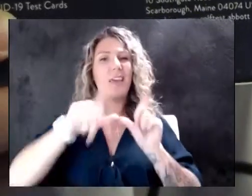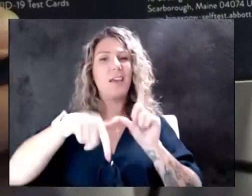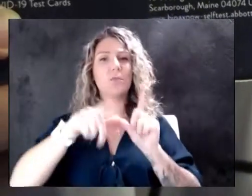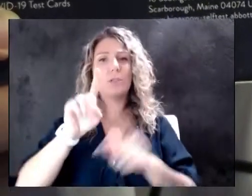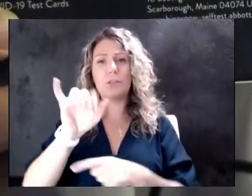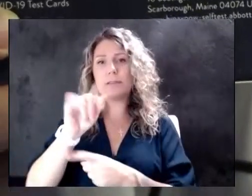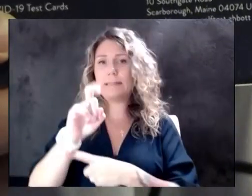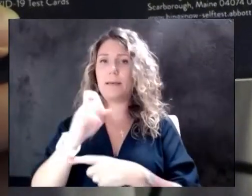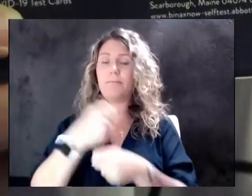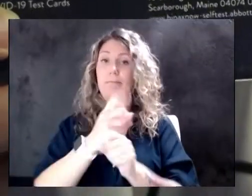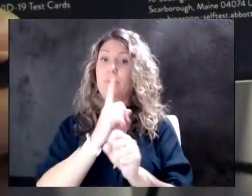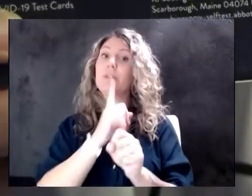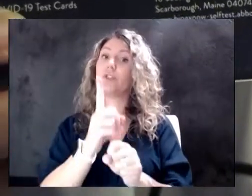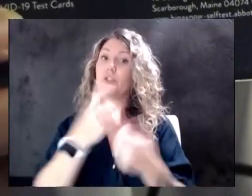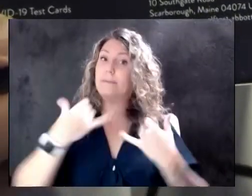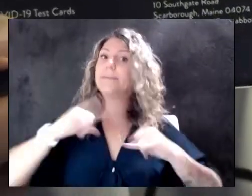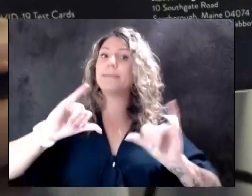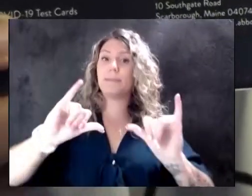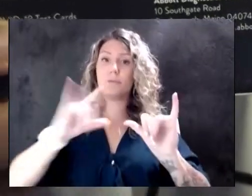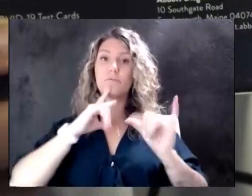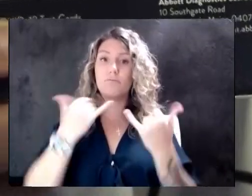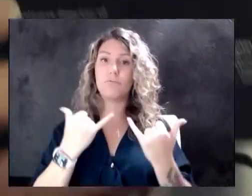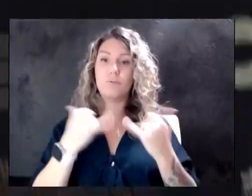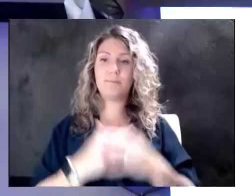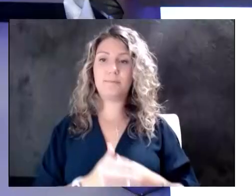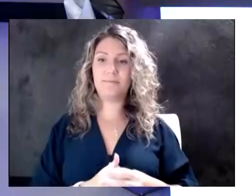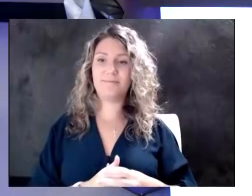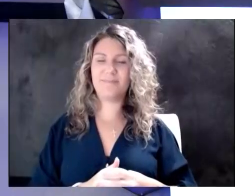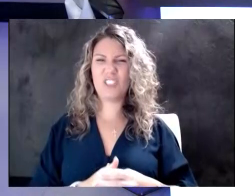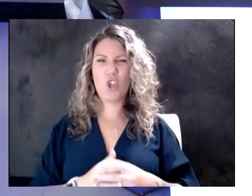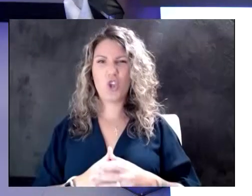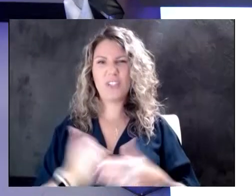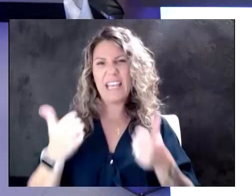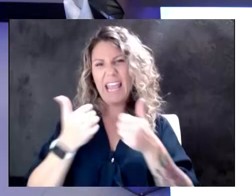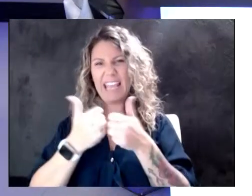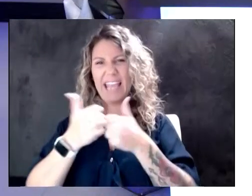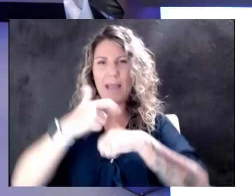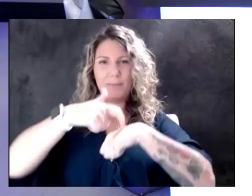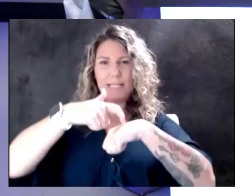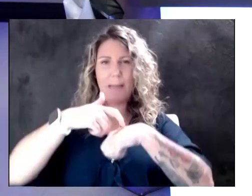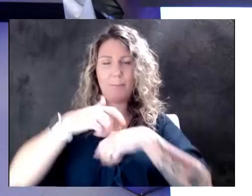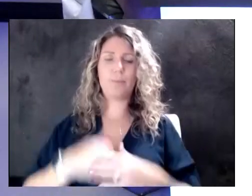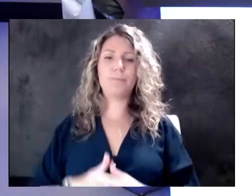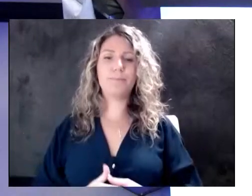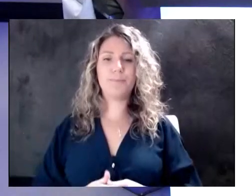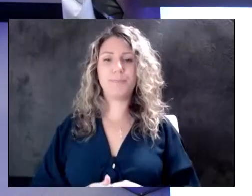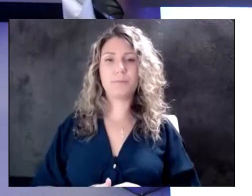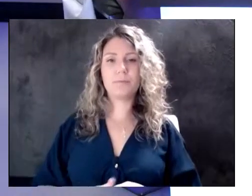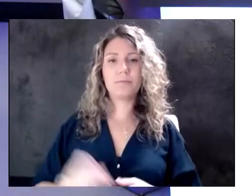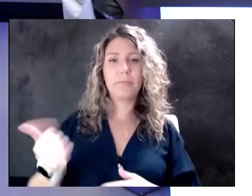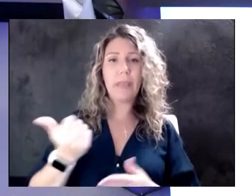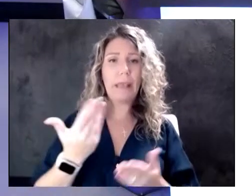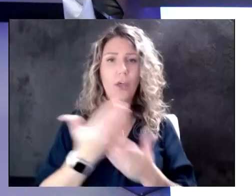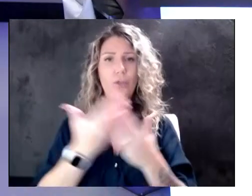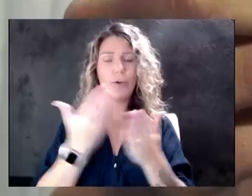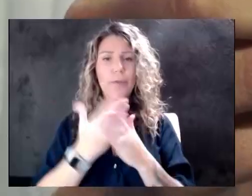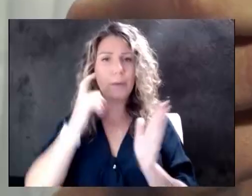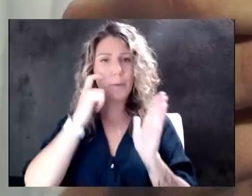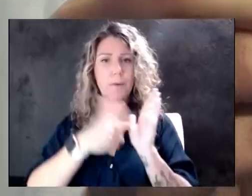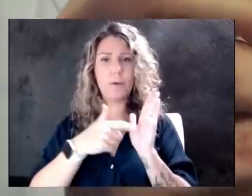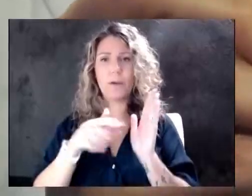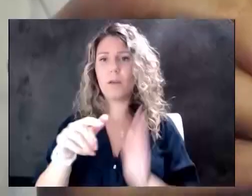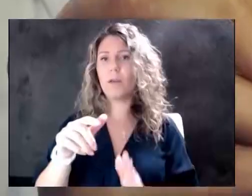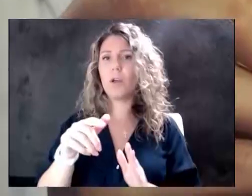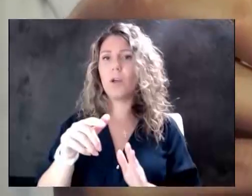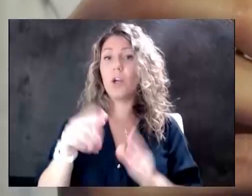by the little, kind of game timer type. Okay. The other thing to kind of keep an eye on here, there is a storage